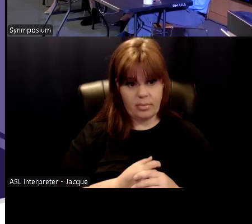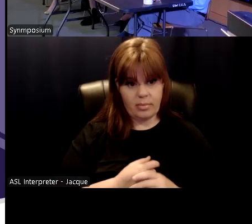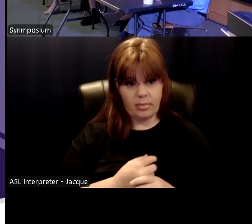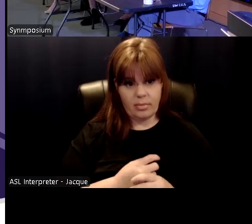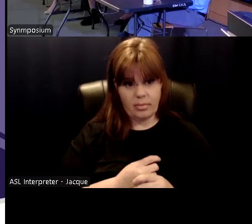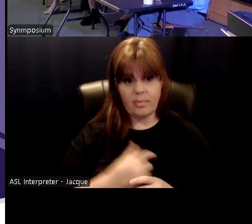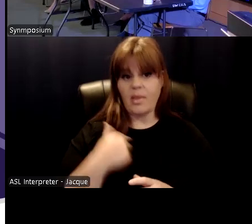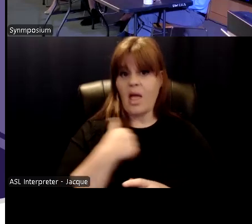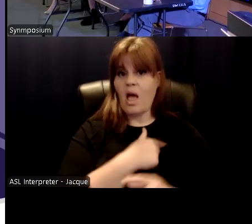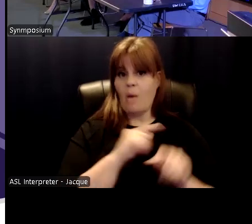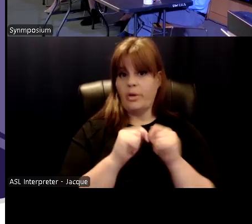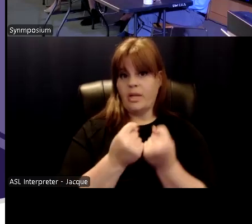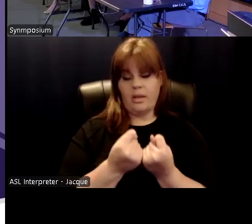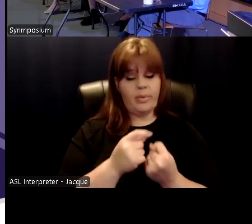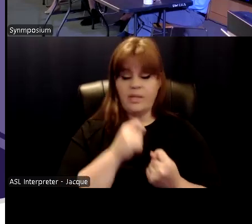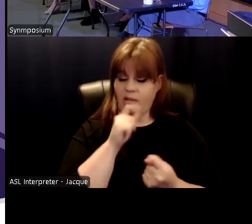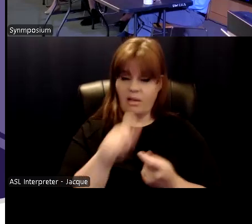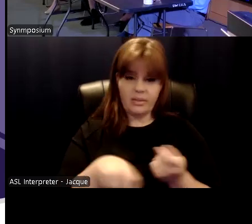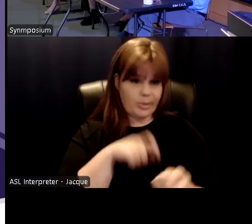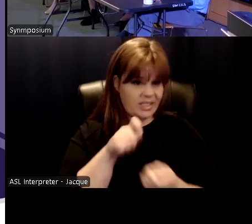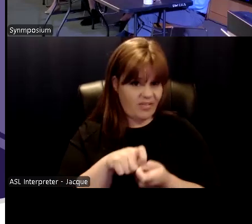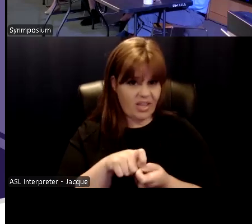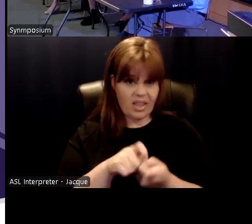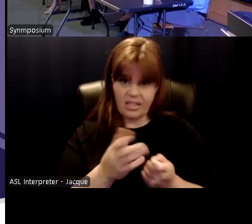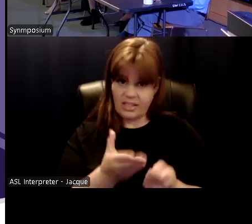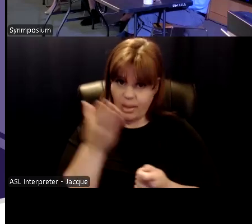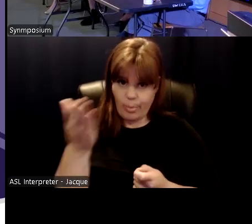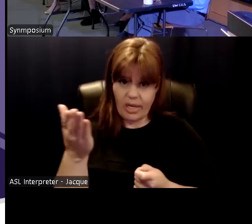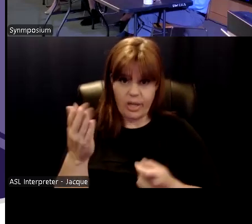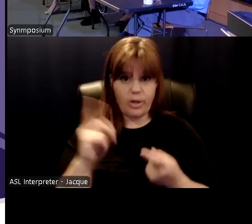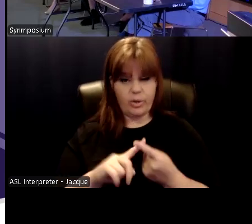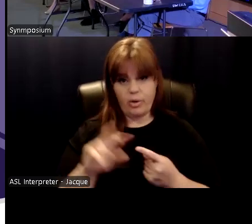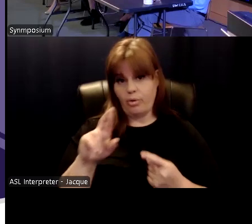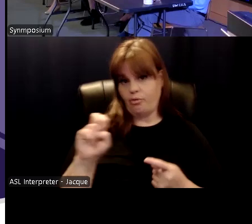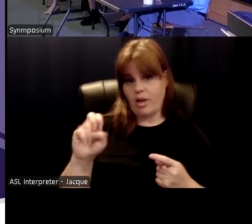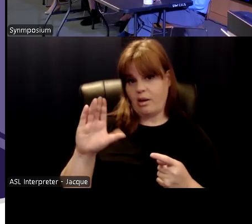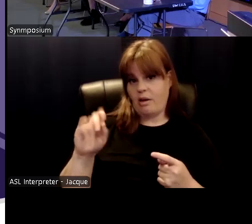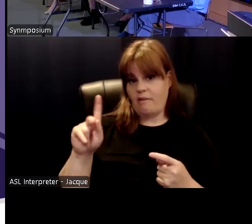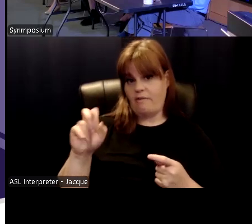Our team has not specifically submitted to recover, but we